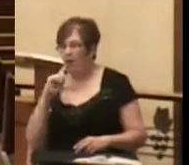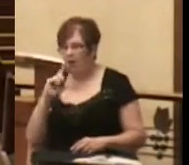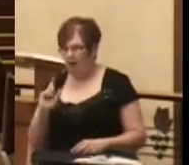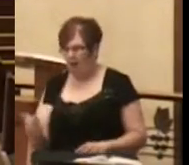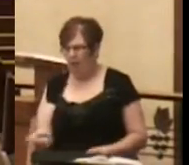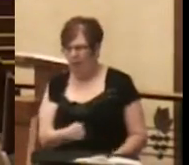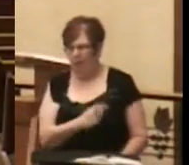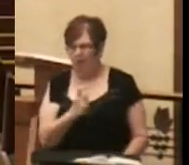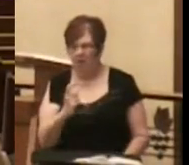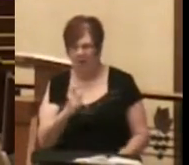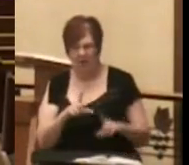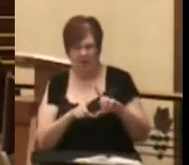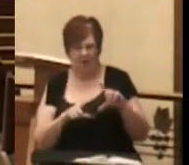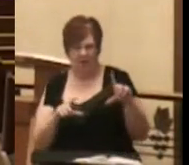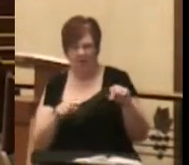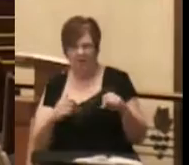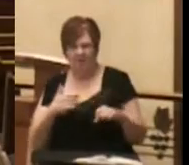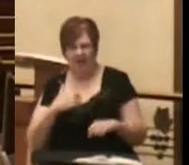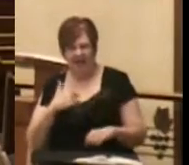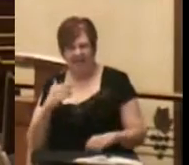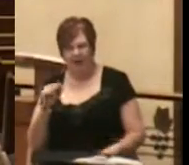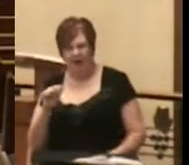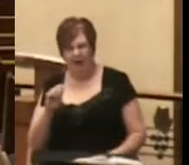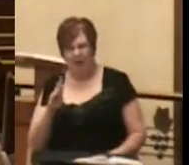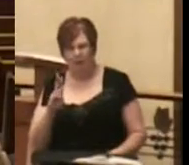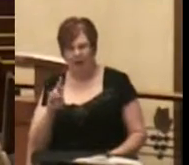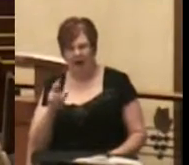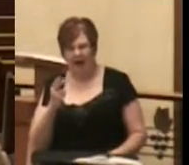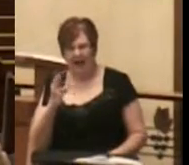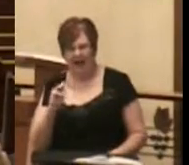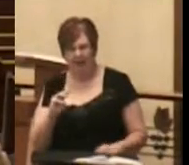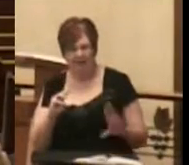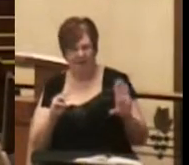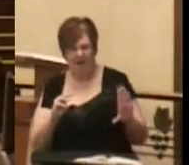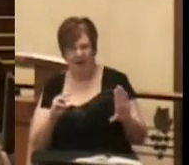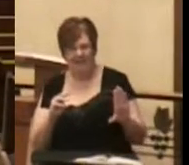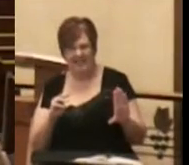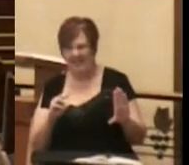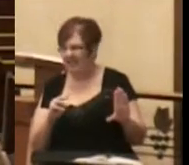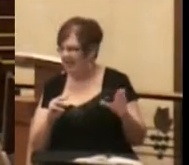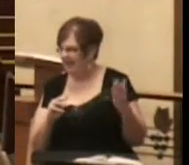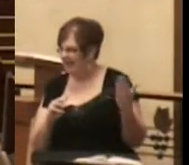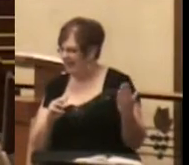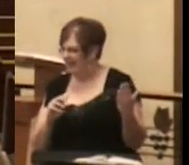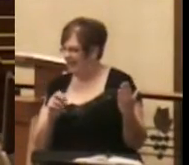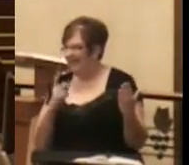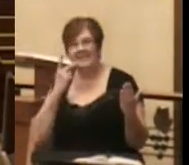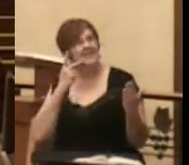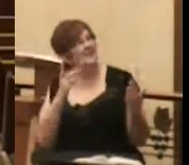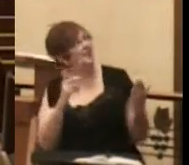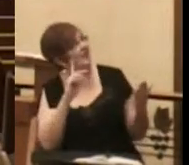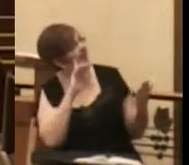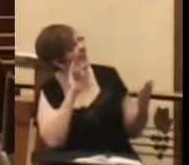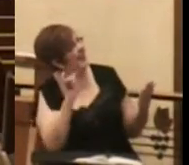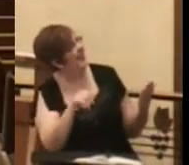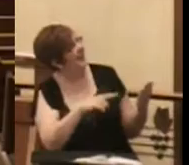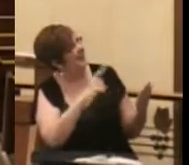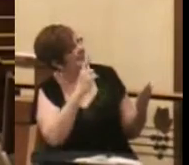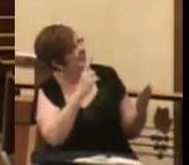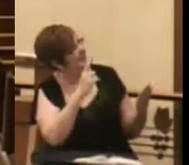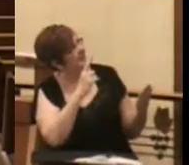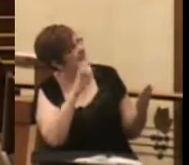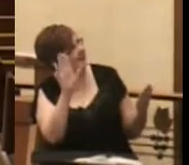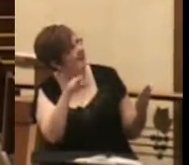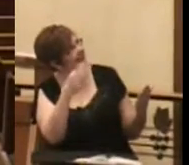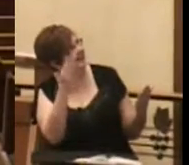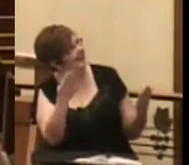going to give them. They're trading cards that have Abraham on one side, and everyone in the congregation can see what the cards look like. And on